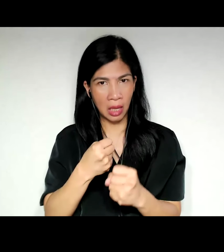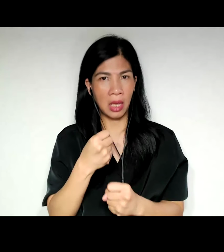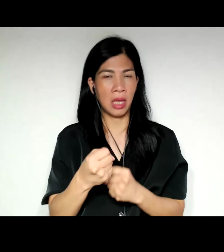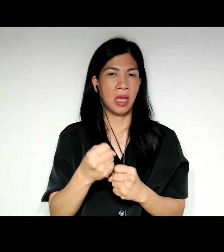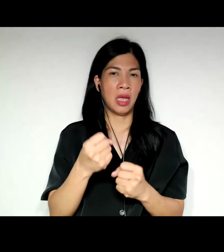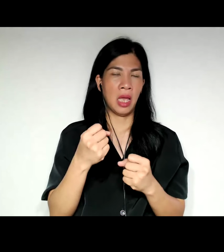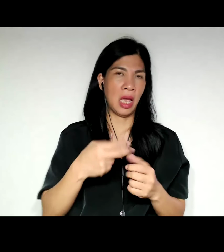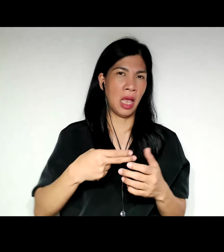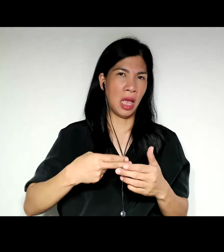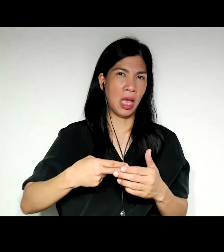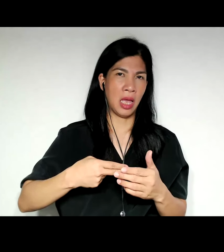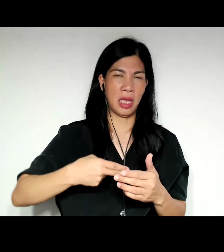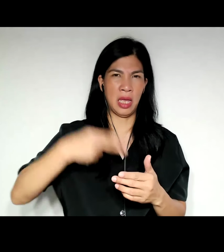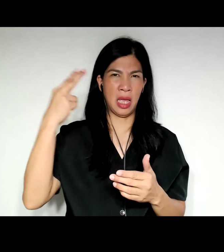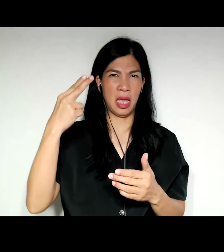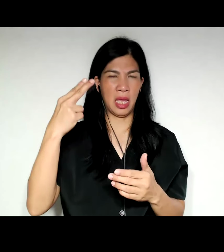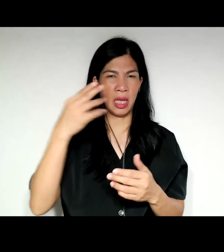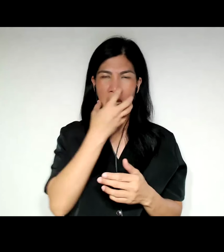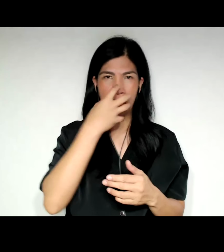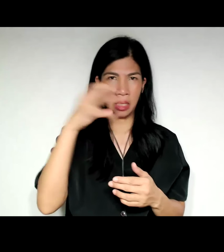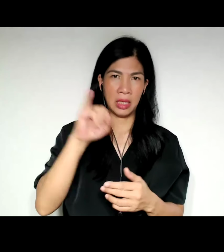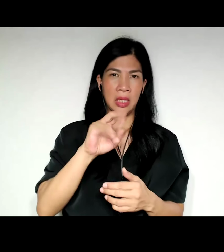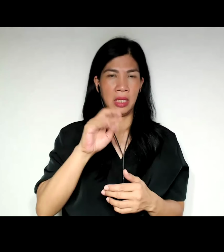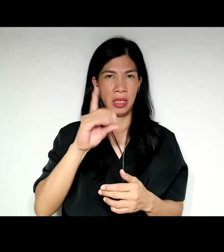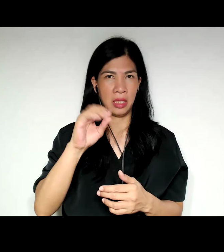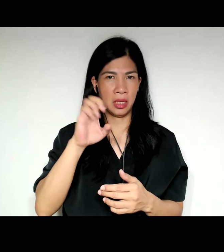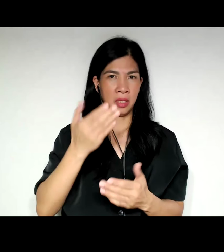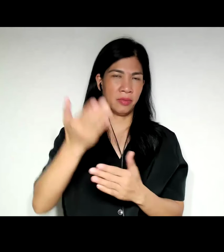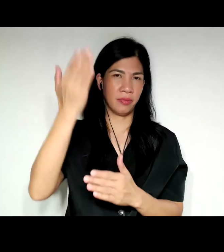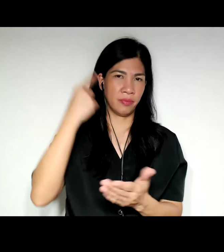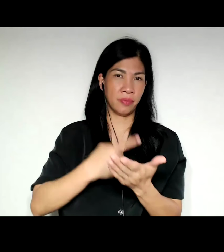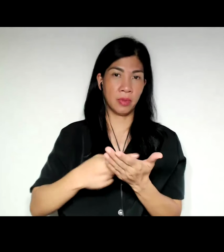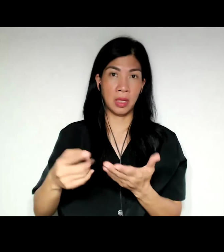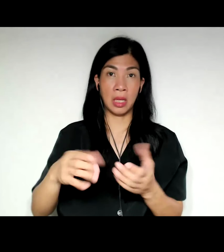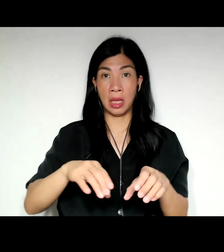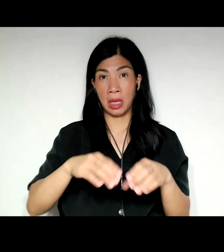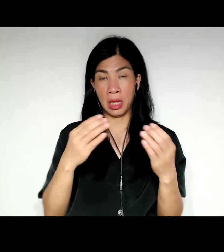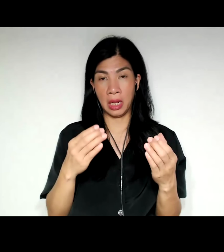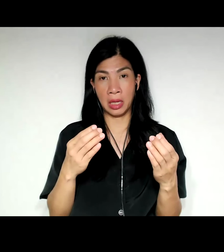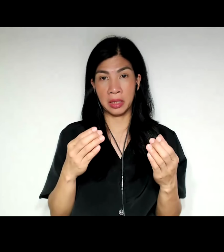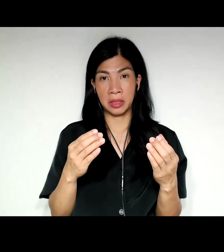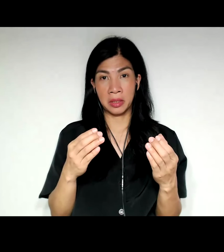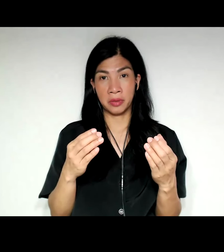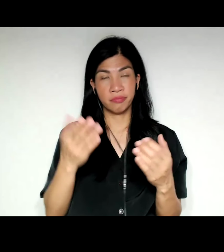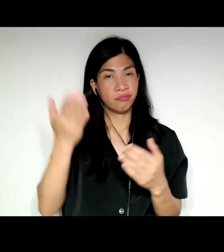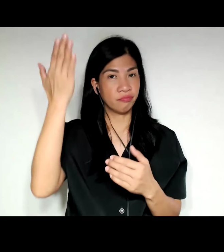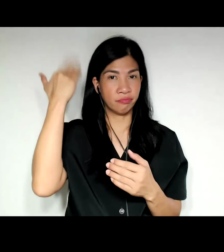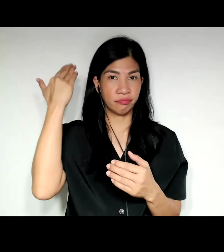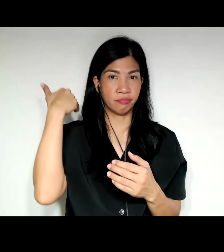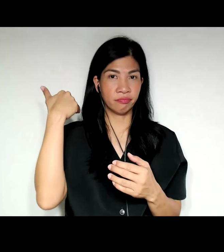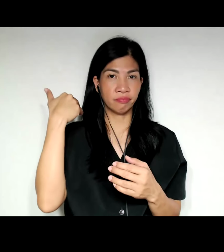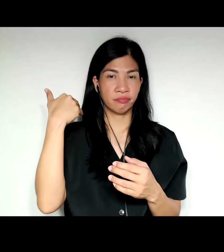high heat index for the past few weeks. And in fact, classes few weeks ago has just